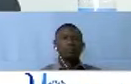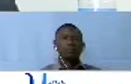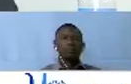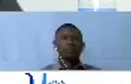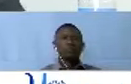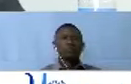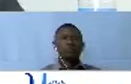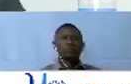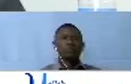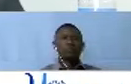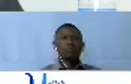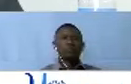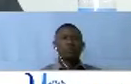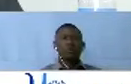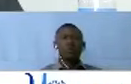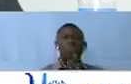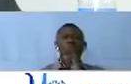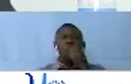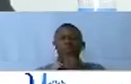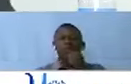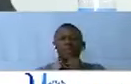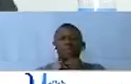the composition of the panel.